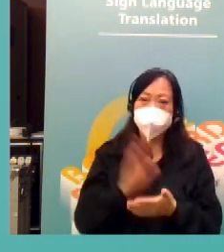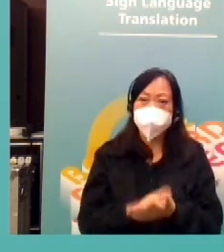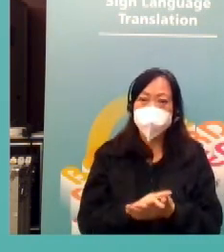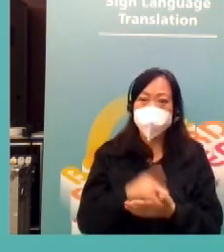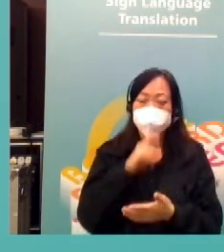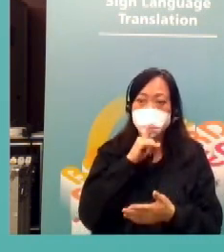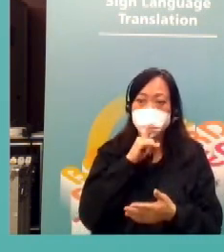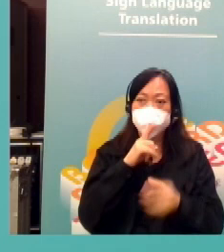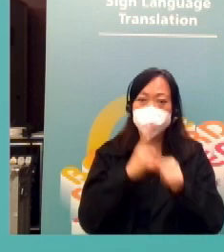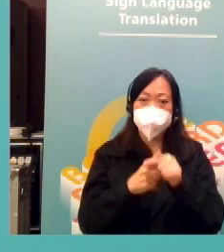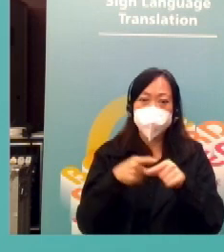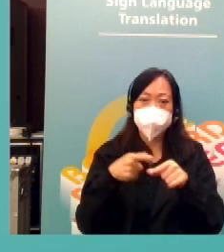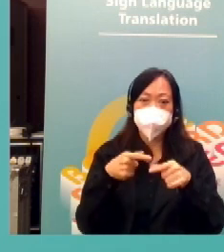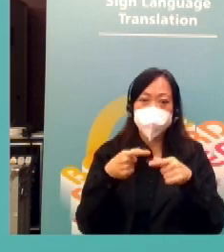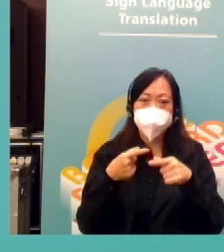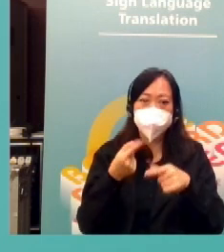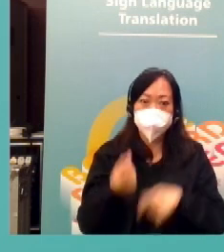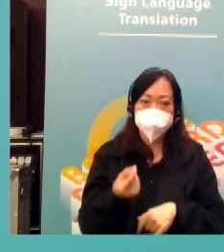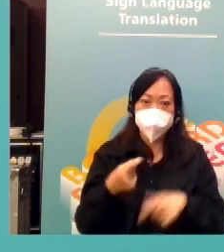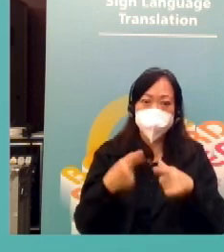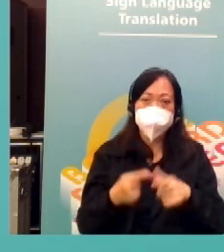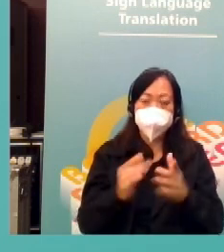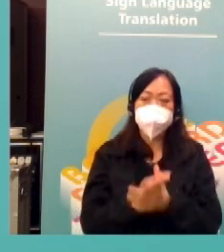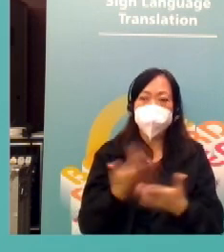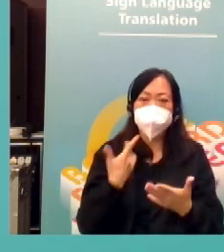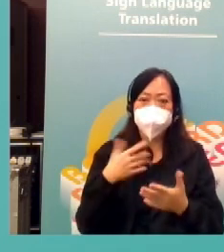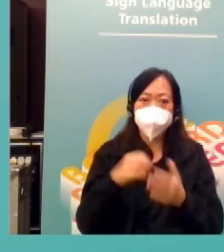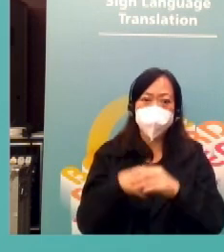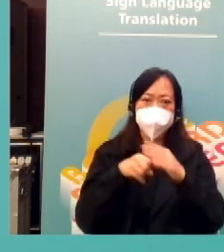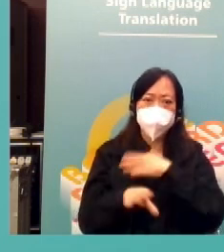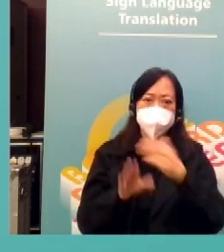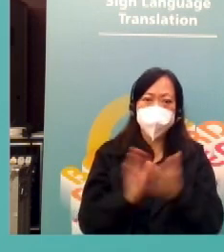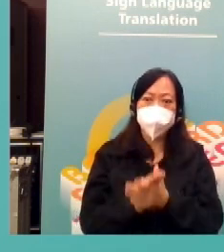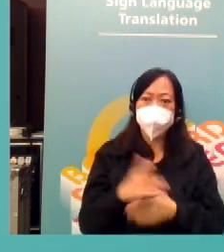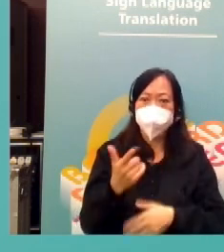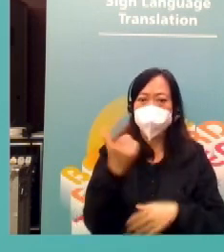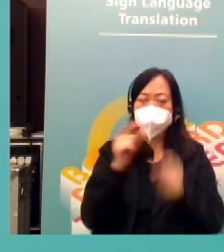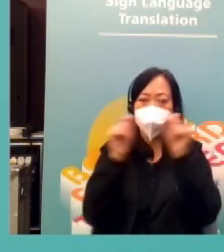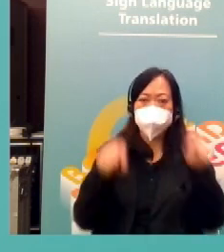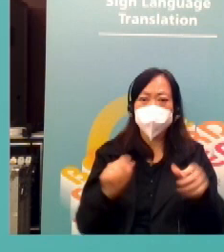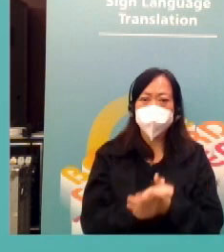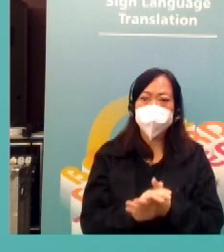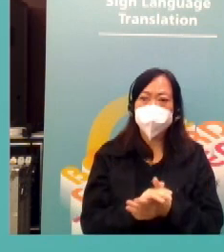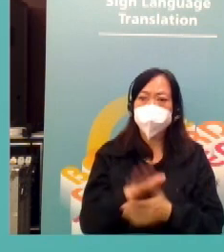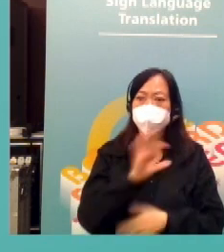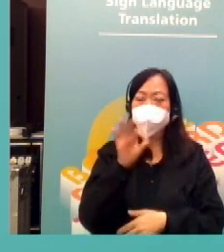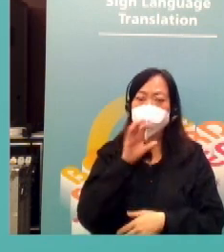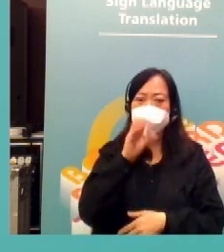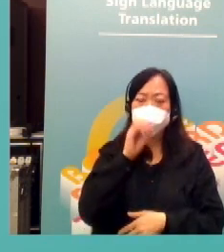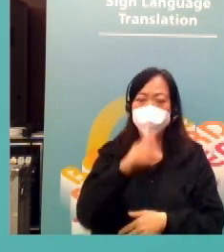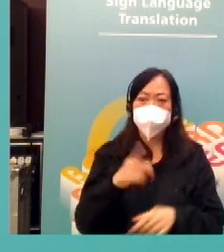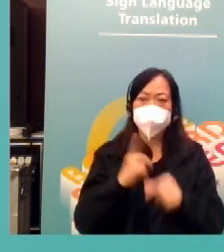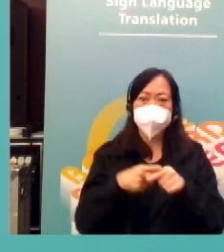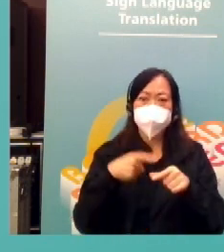conversation around addressing a lot of these issues and the impacts that they could have. And both of your presentations sort